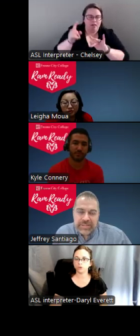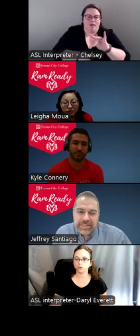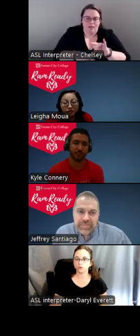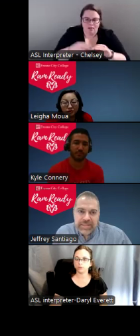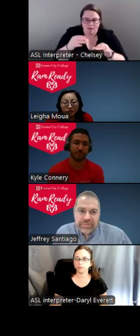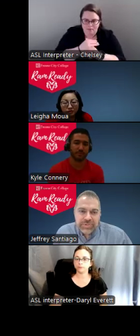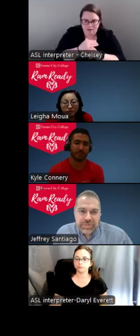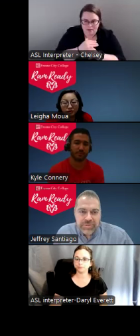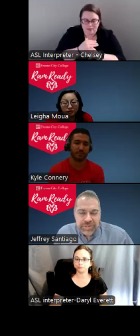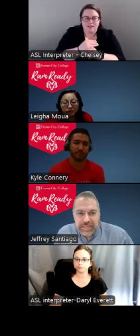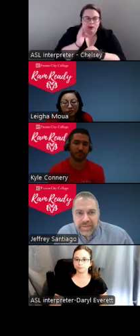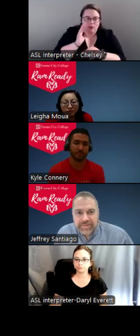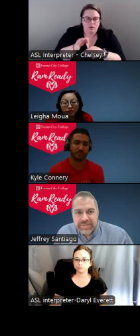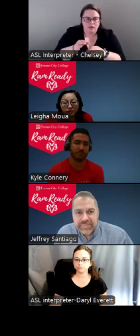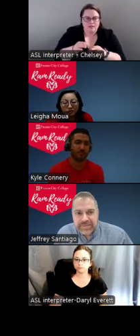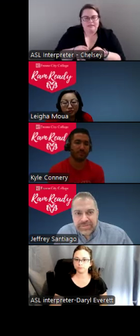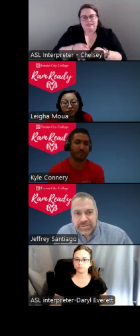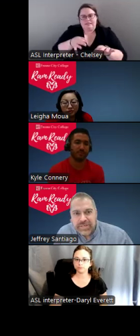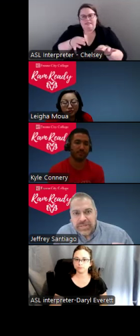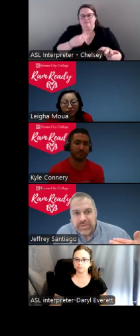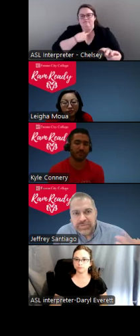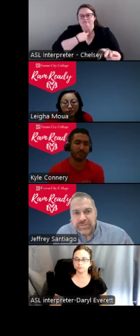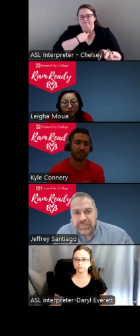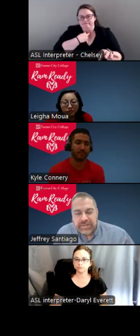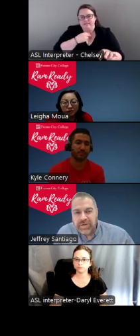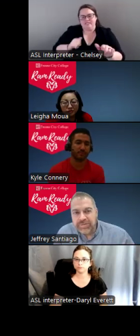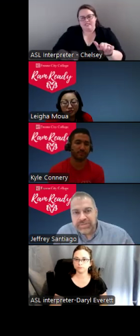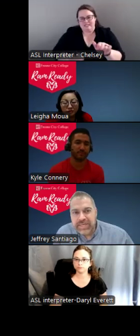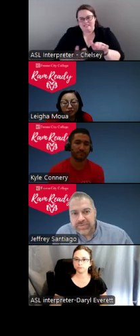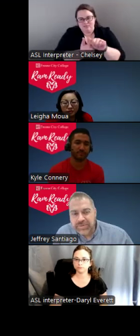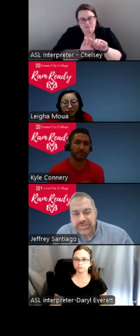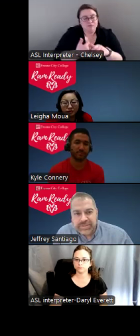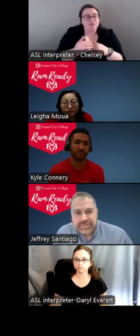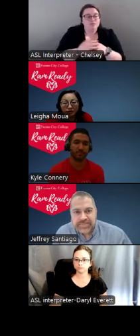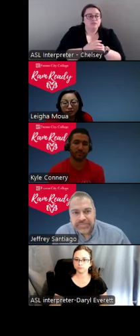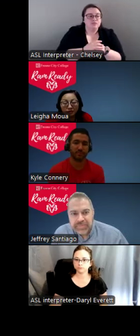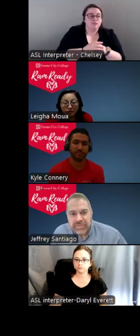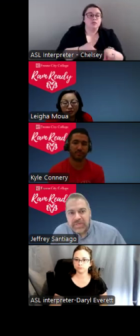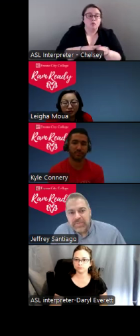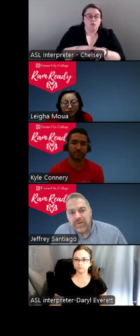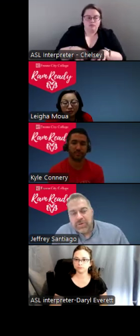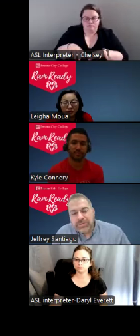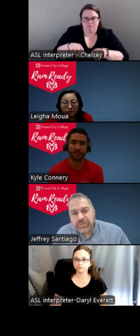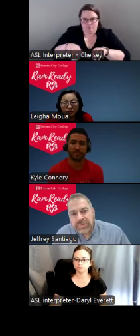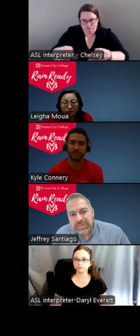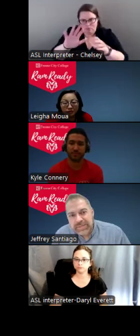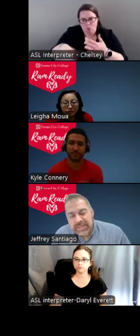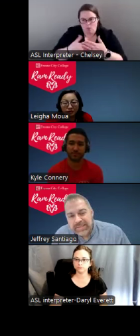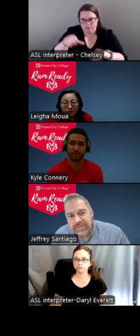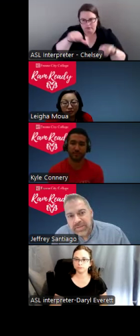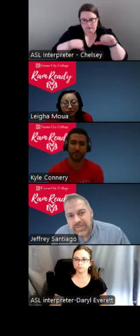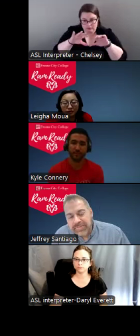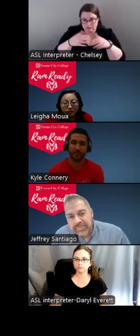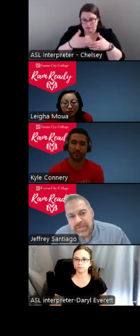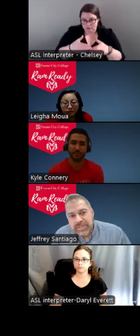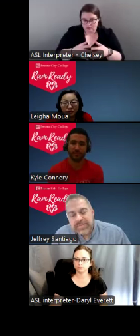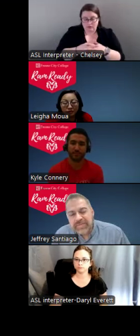sequence, it's going to set you back. So it's critical you take a math every semester. You also want to complete all your science courses. Also, one of the